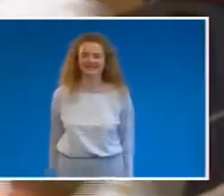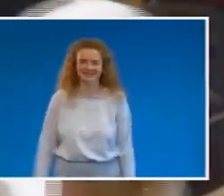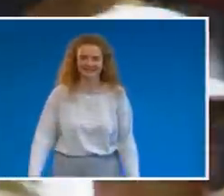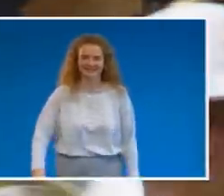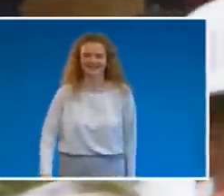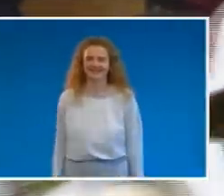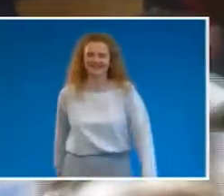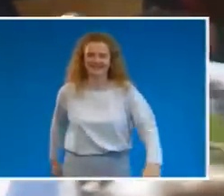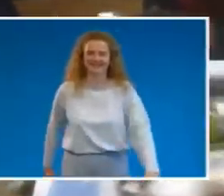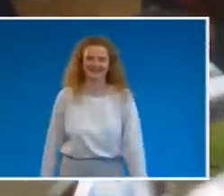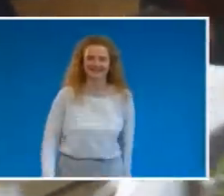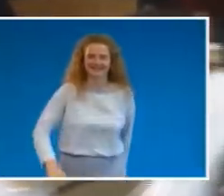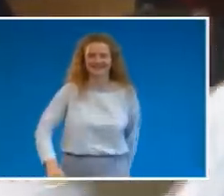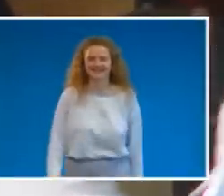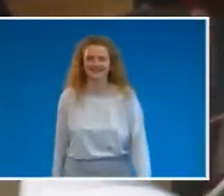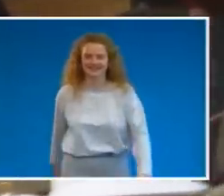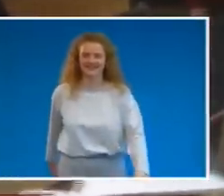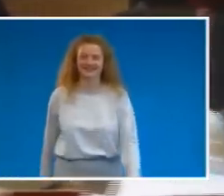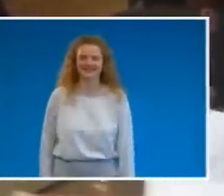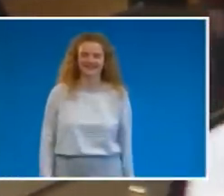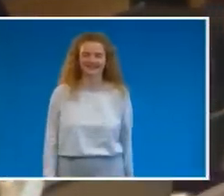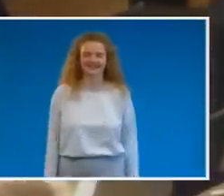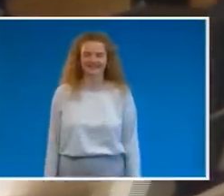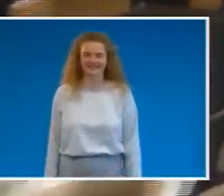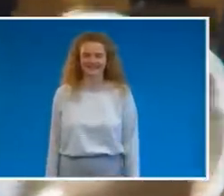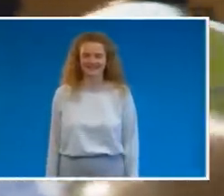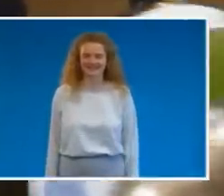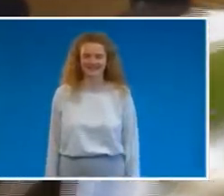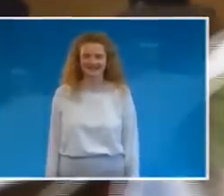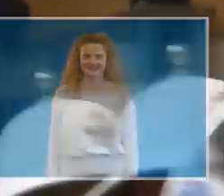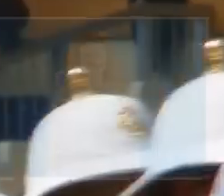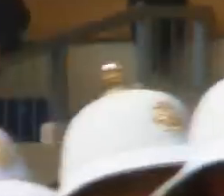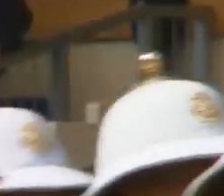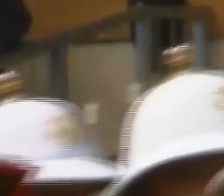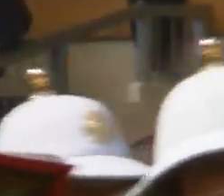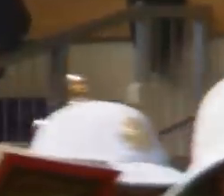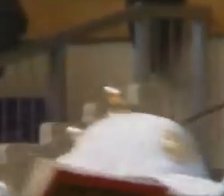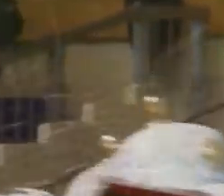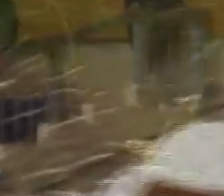goes the big bass drum, and that's the way we do it.